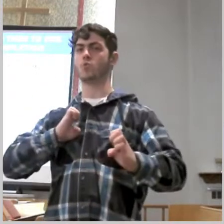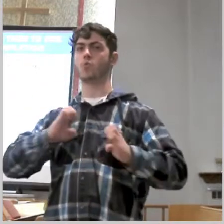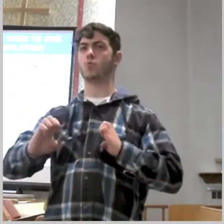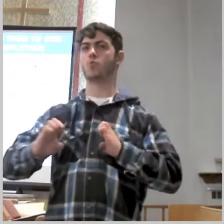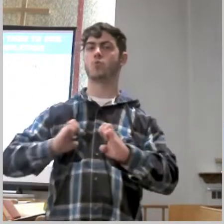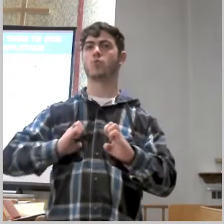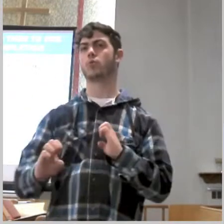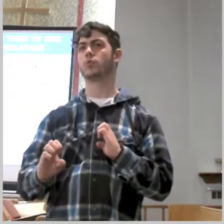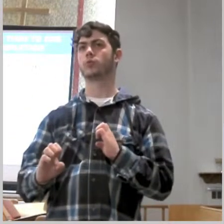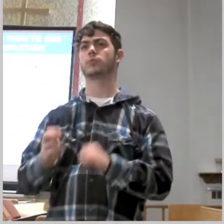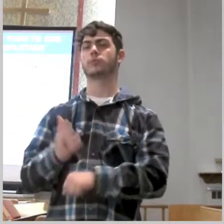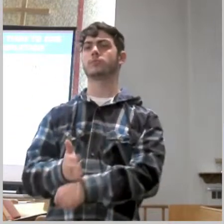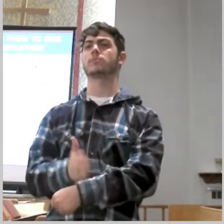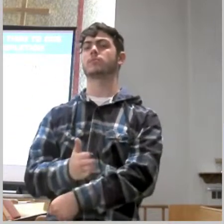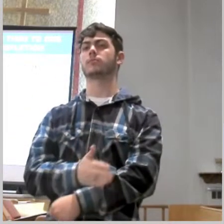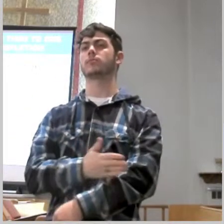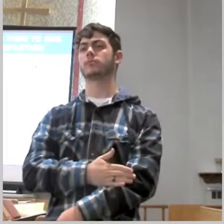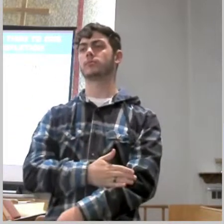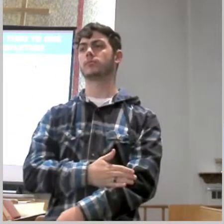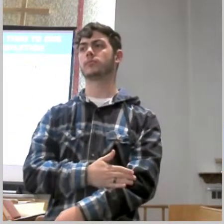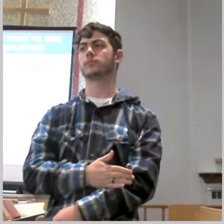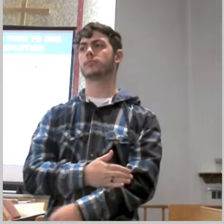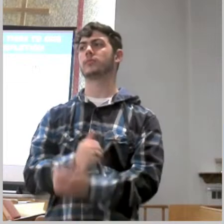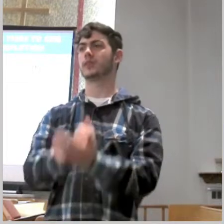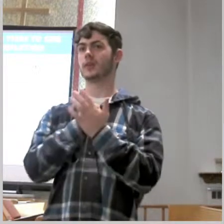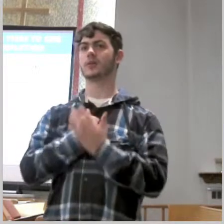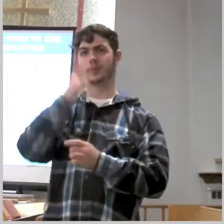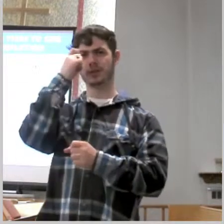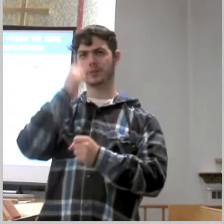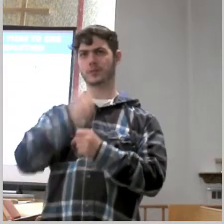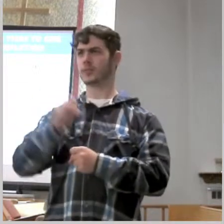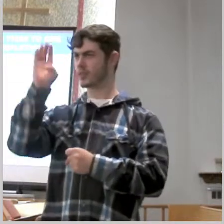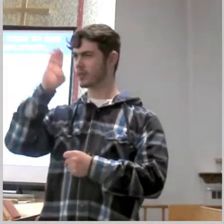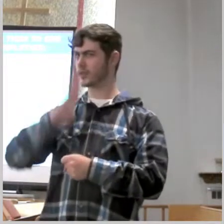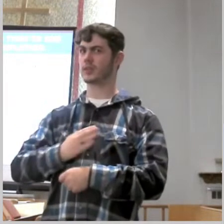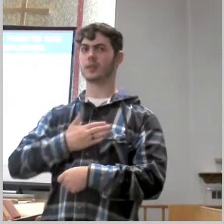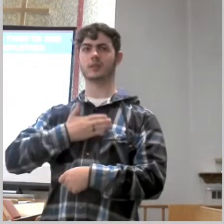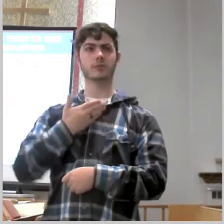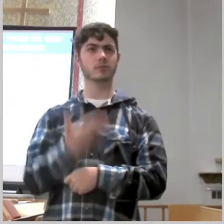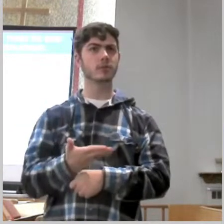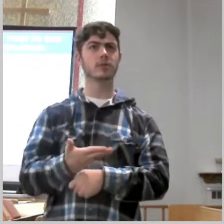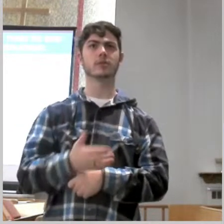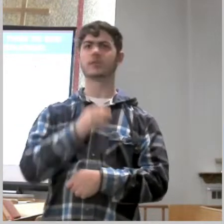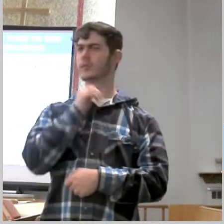trust God's will, not to trust our circumstances, but to